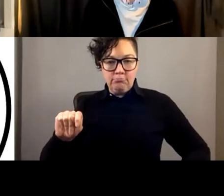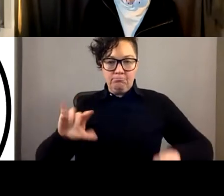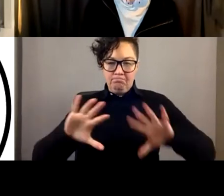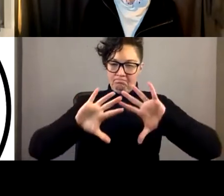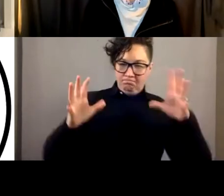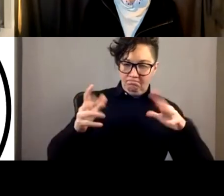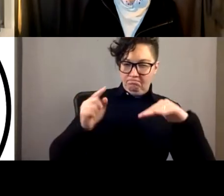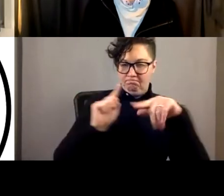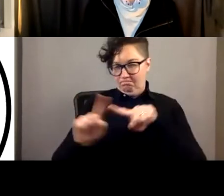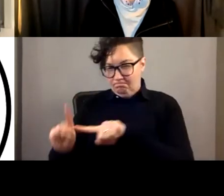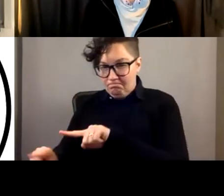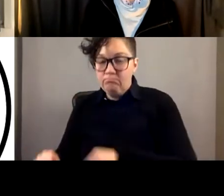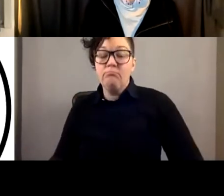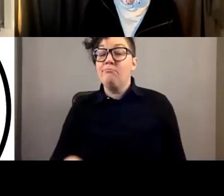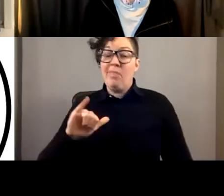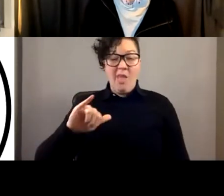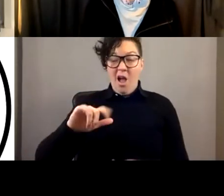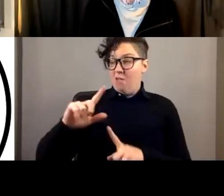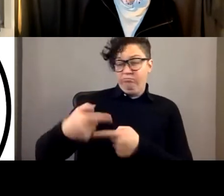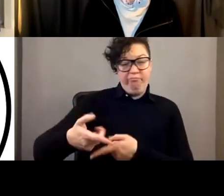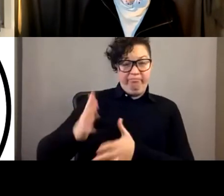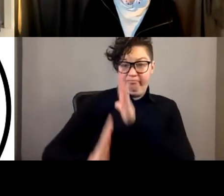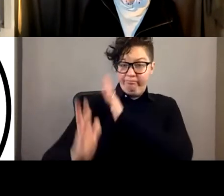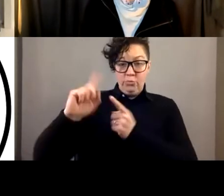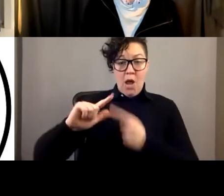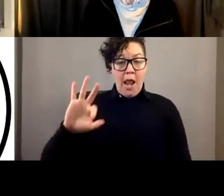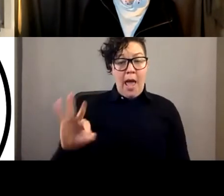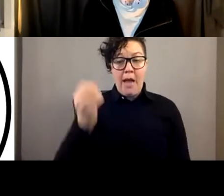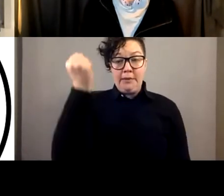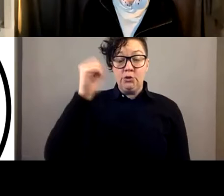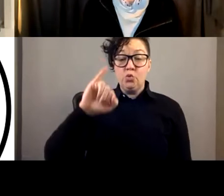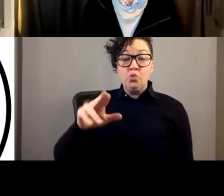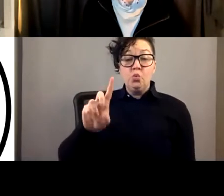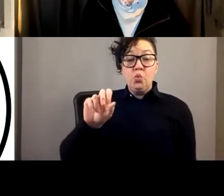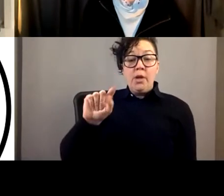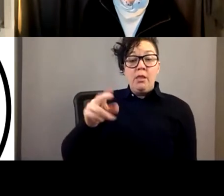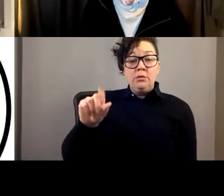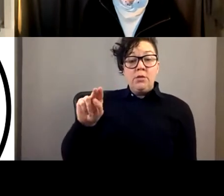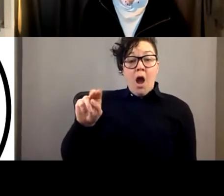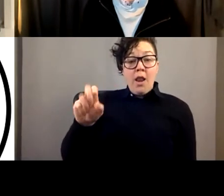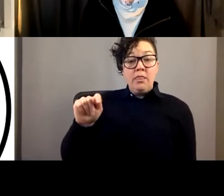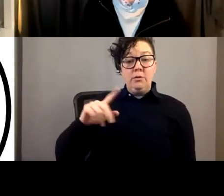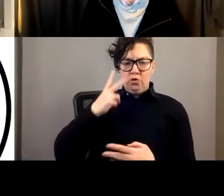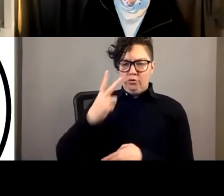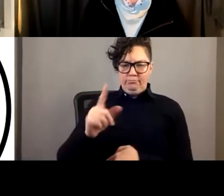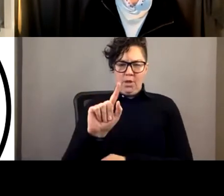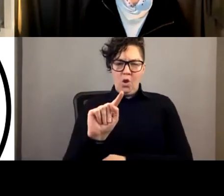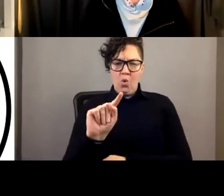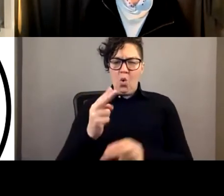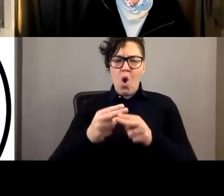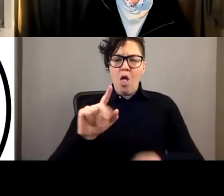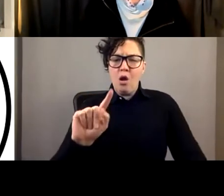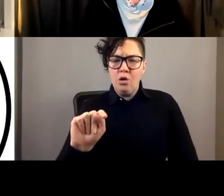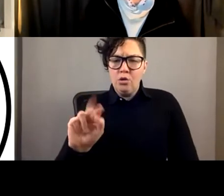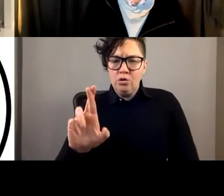date back to at least the 1990s when Judith Donath noted the presence of trolls in Usenet groups. These trolls would